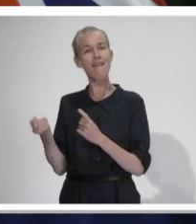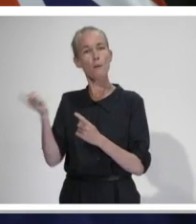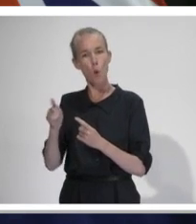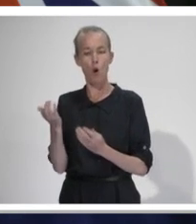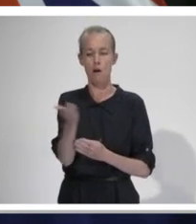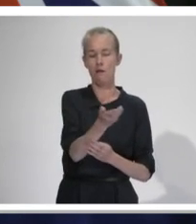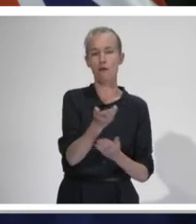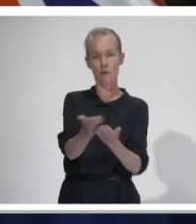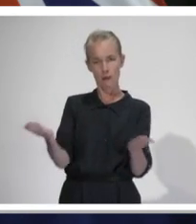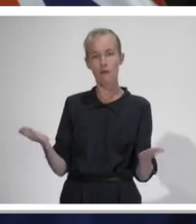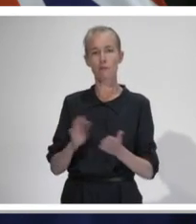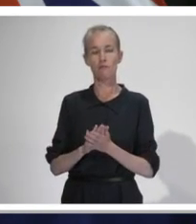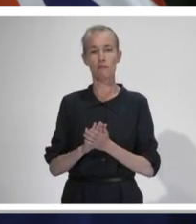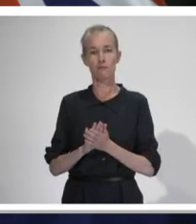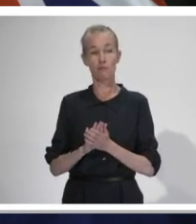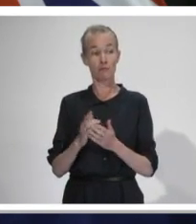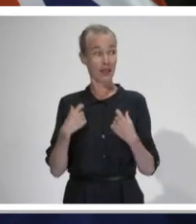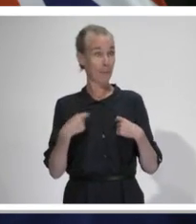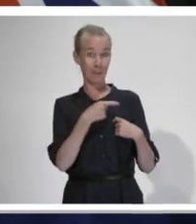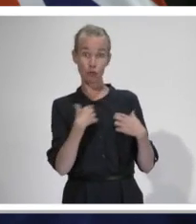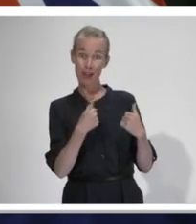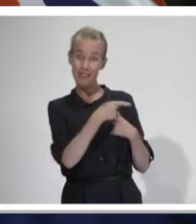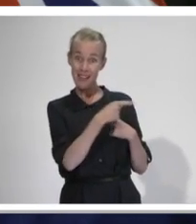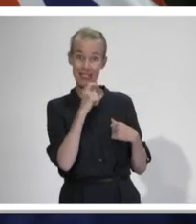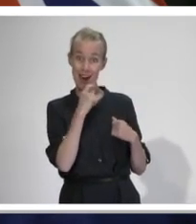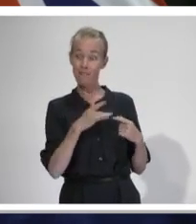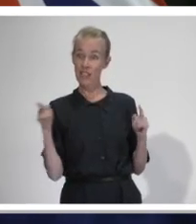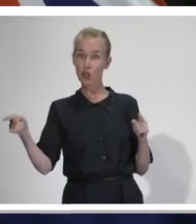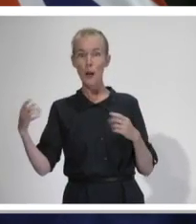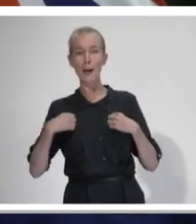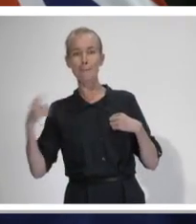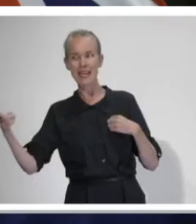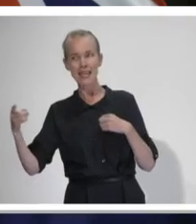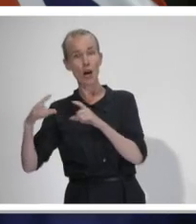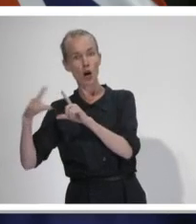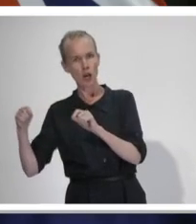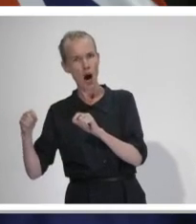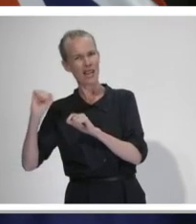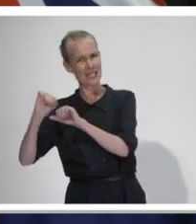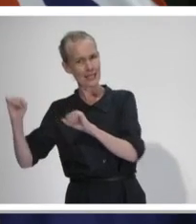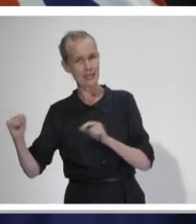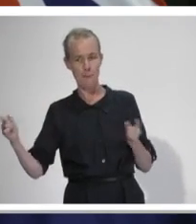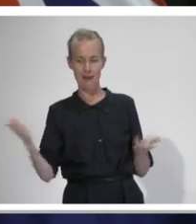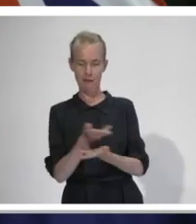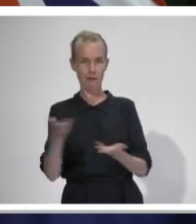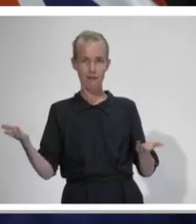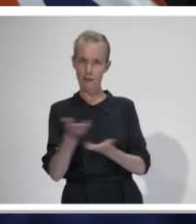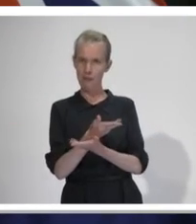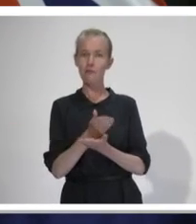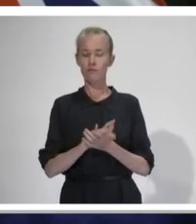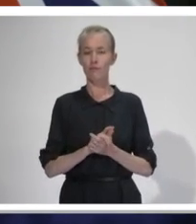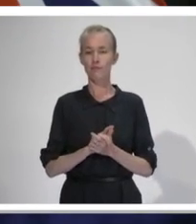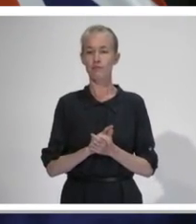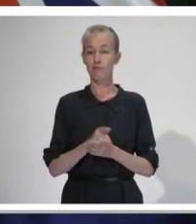has had conversations with some of the people who have been developing it. Yes. The continued ban on hunting at alert level